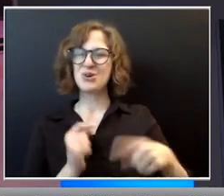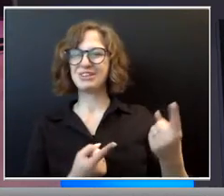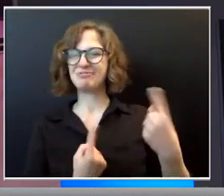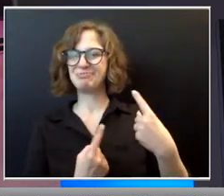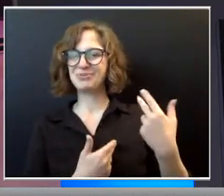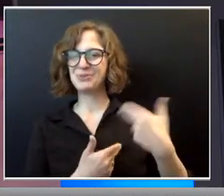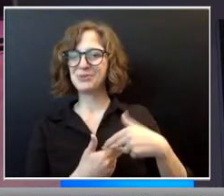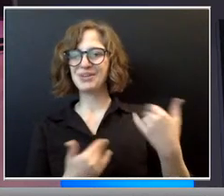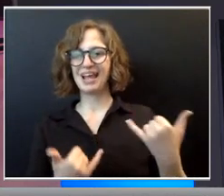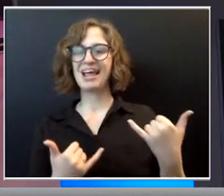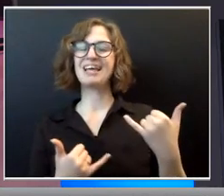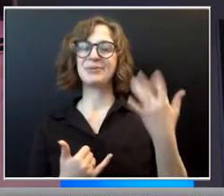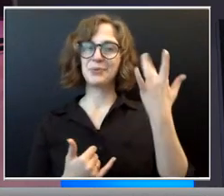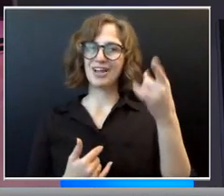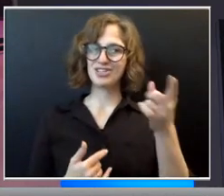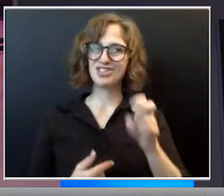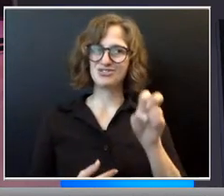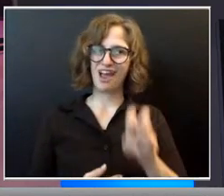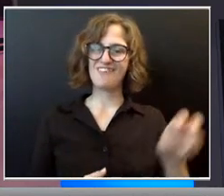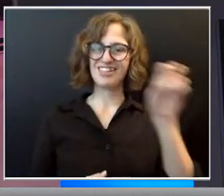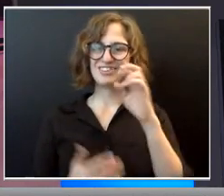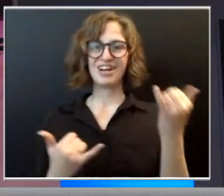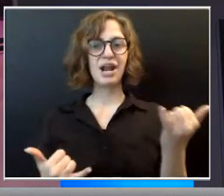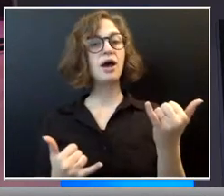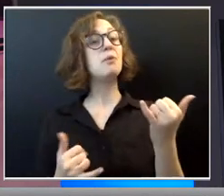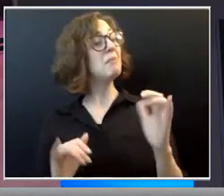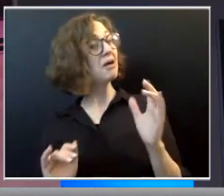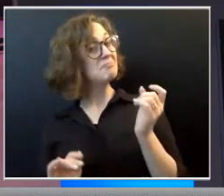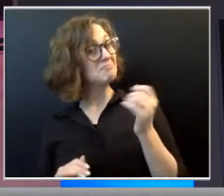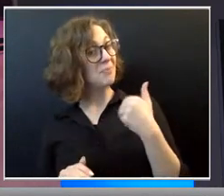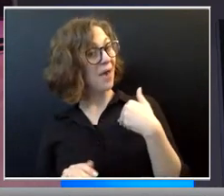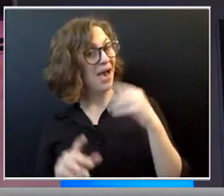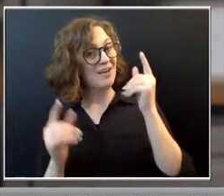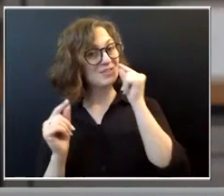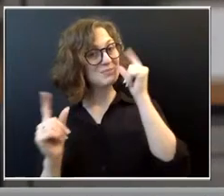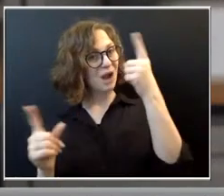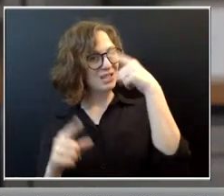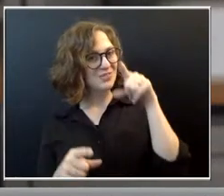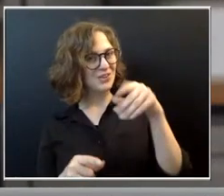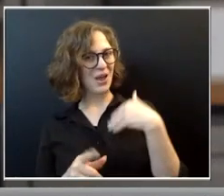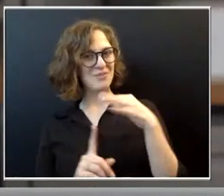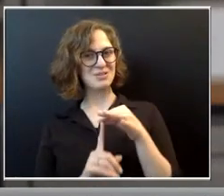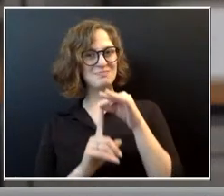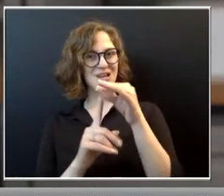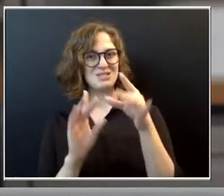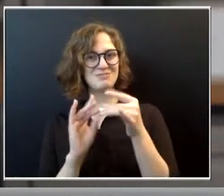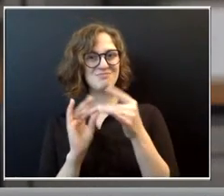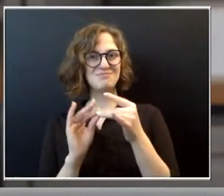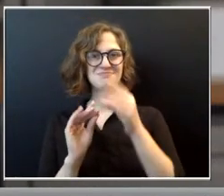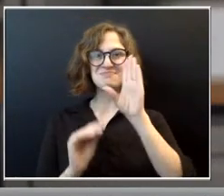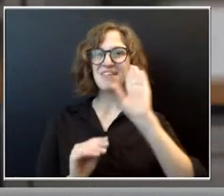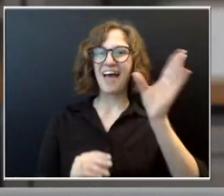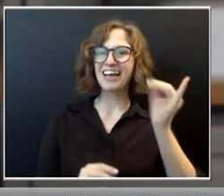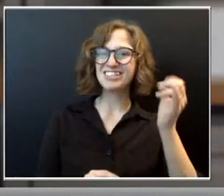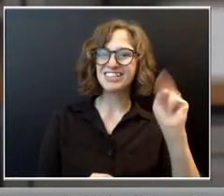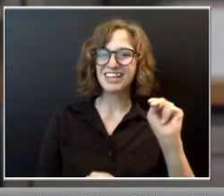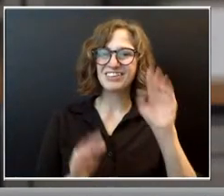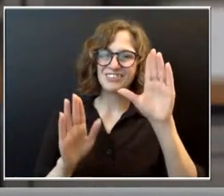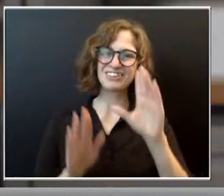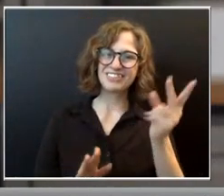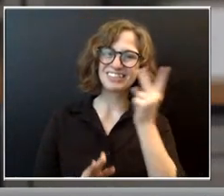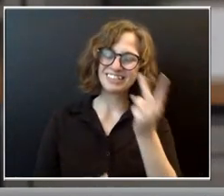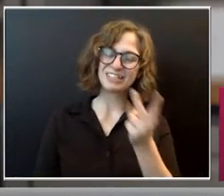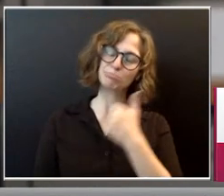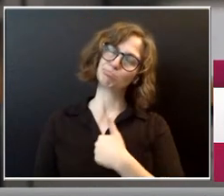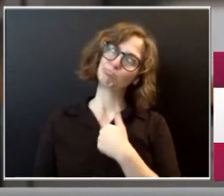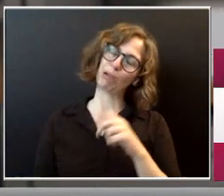now, but we have a surprise for you. She has a special message for you. Hi, Jan. It's great to see you. I'm sorry I can't be there in person